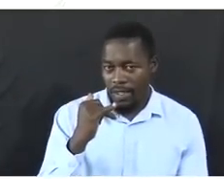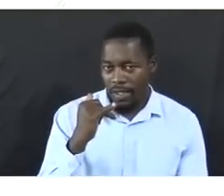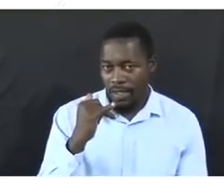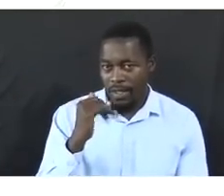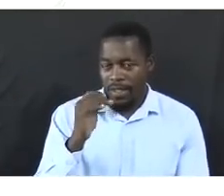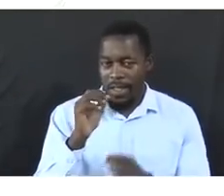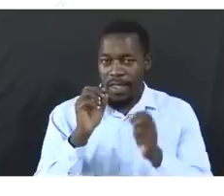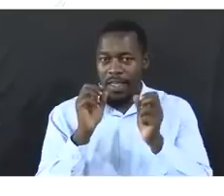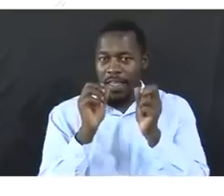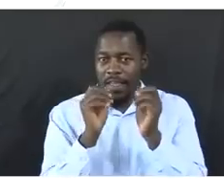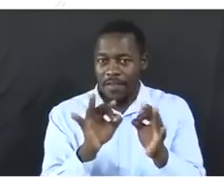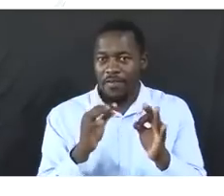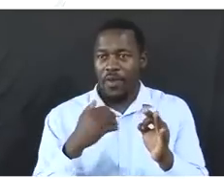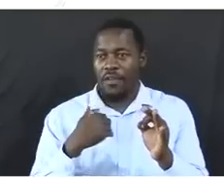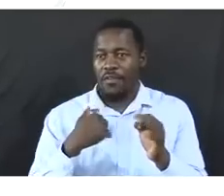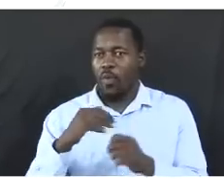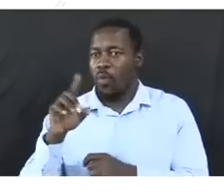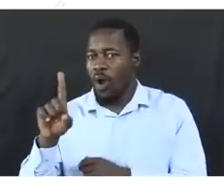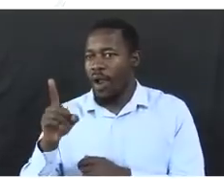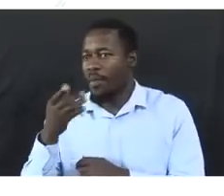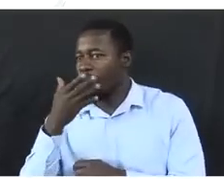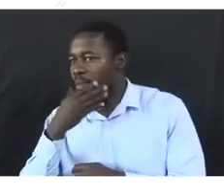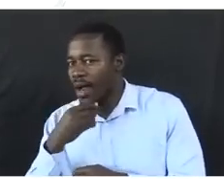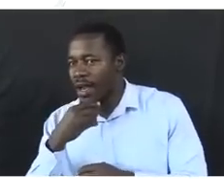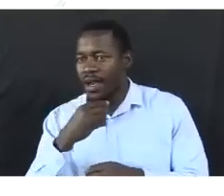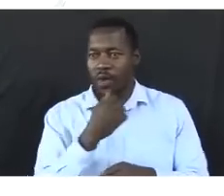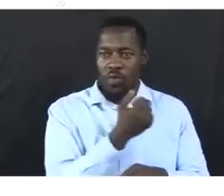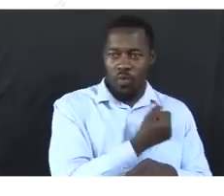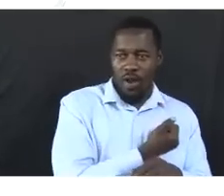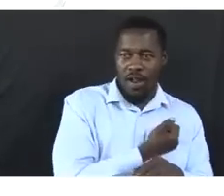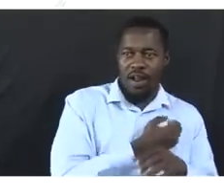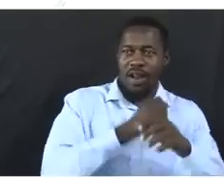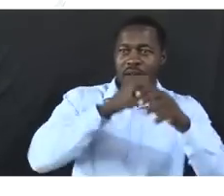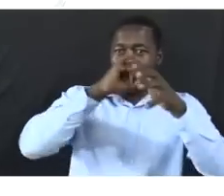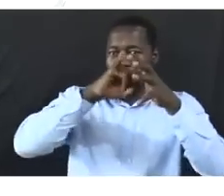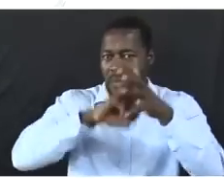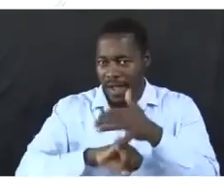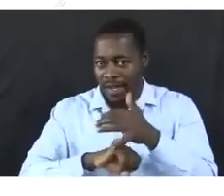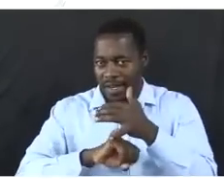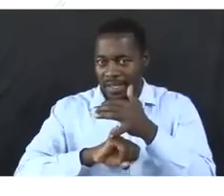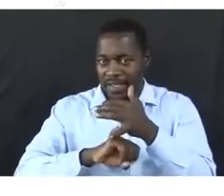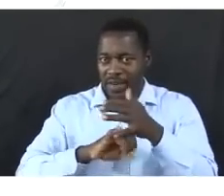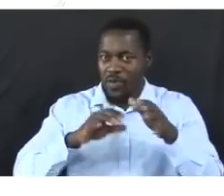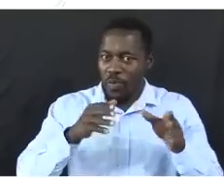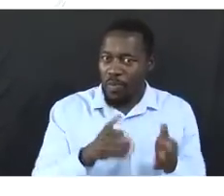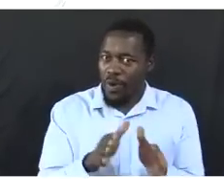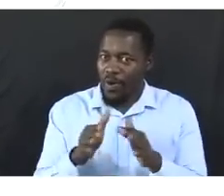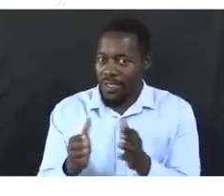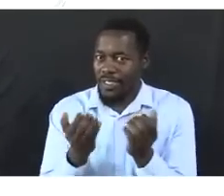coming together in a marriage can they raise godly children.